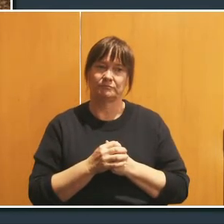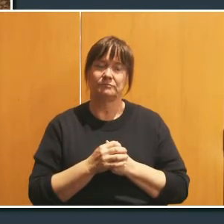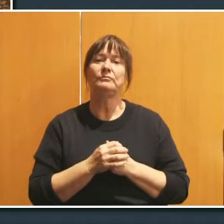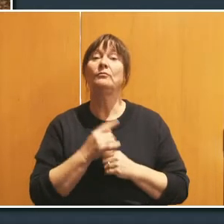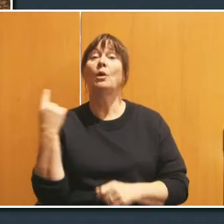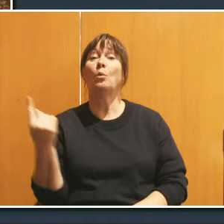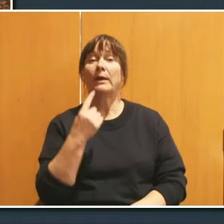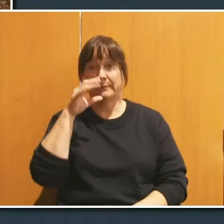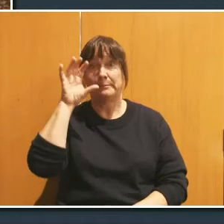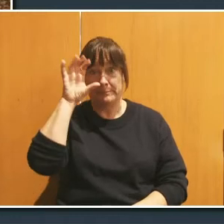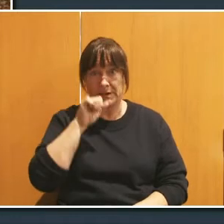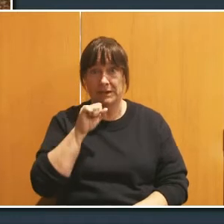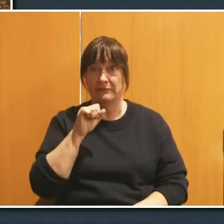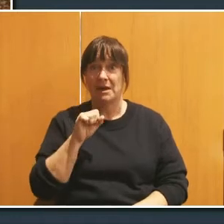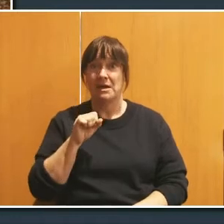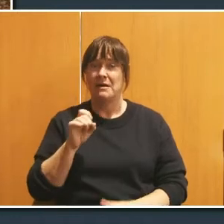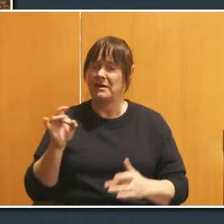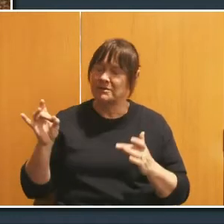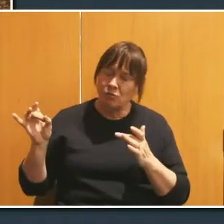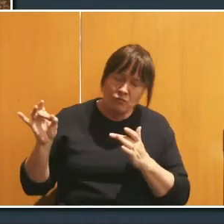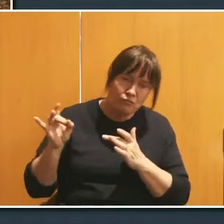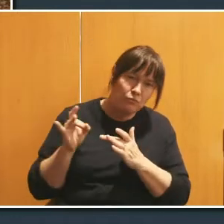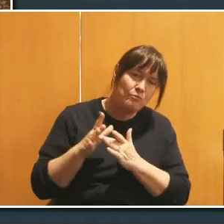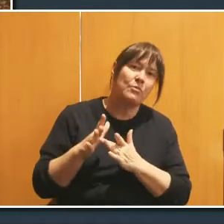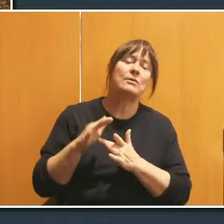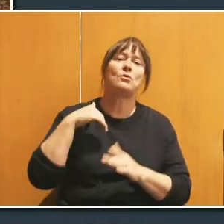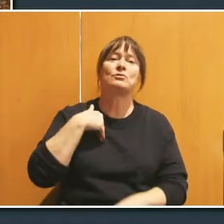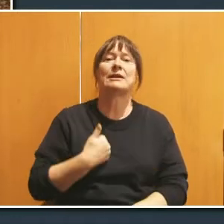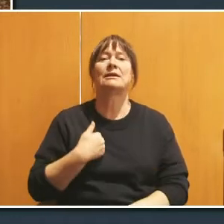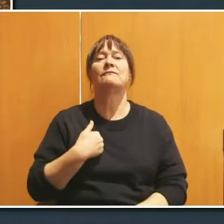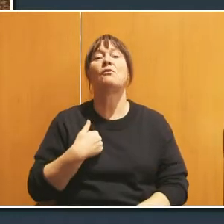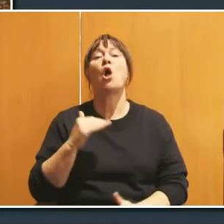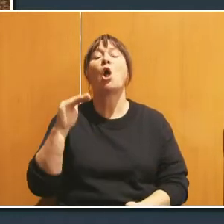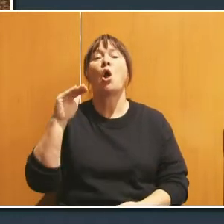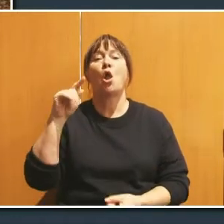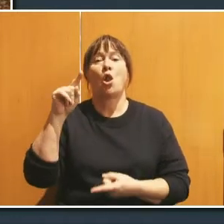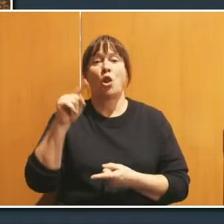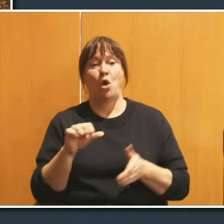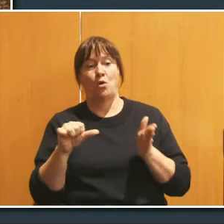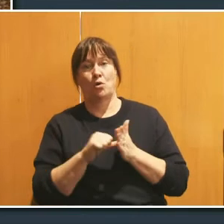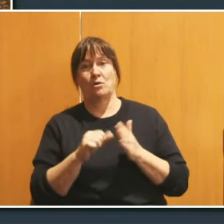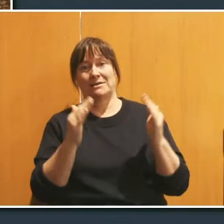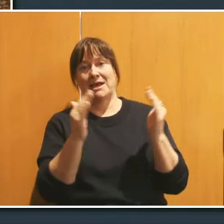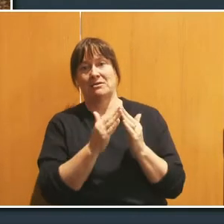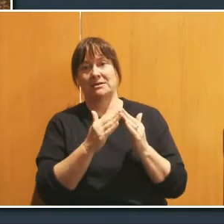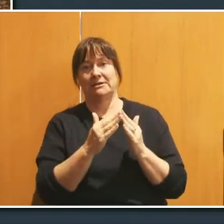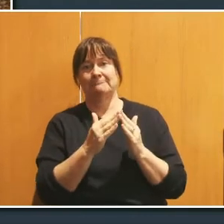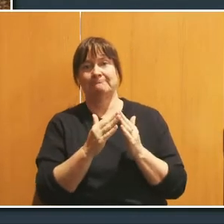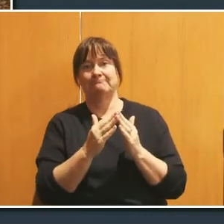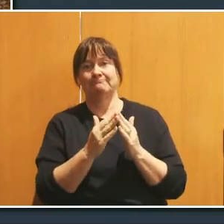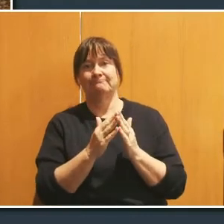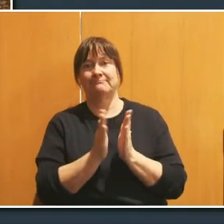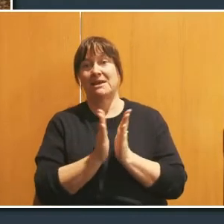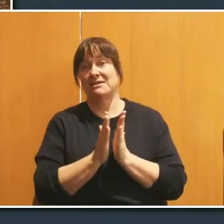We believe that there is a critical need for low-cost housing in the Napier area, and so